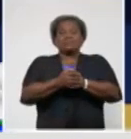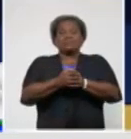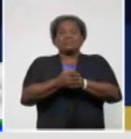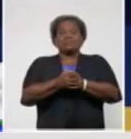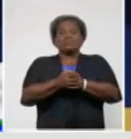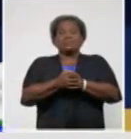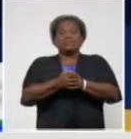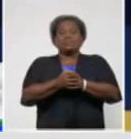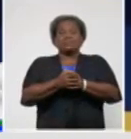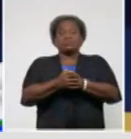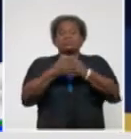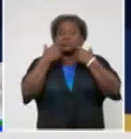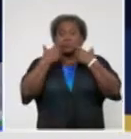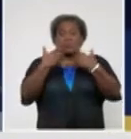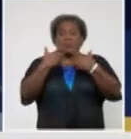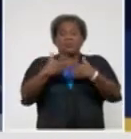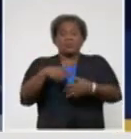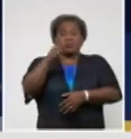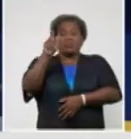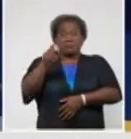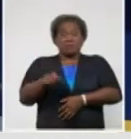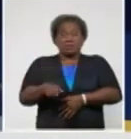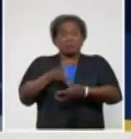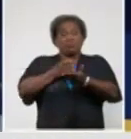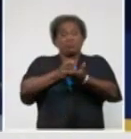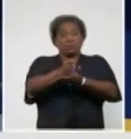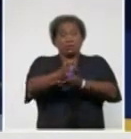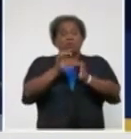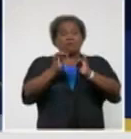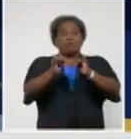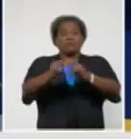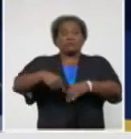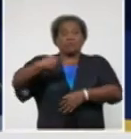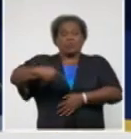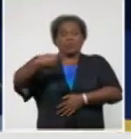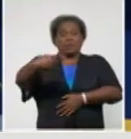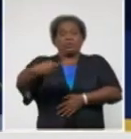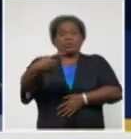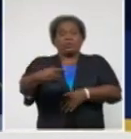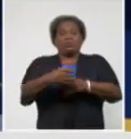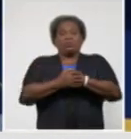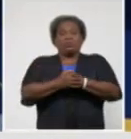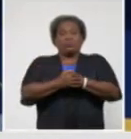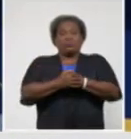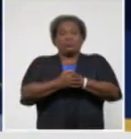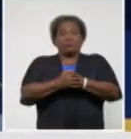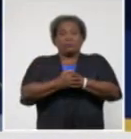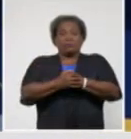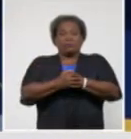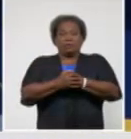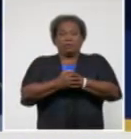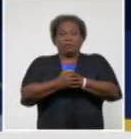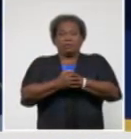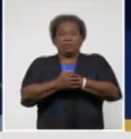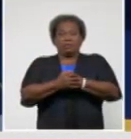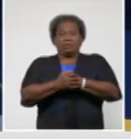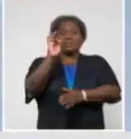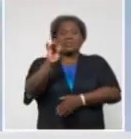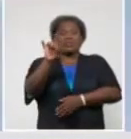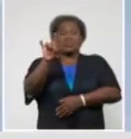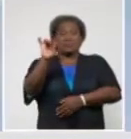language interpreter, and good morning to everyone tuned in to this briefing.